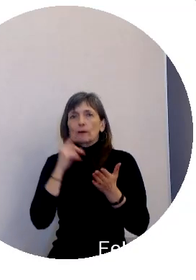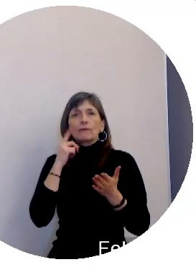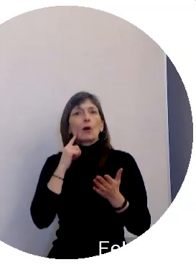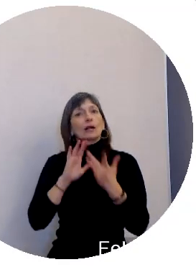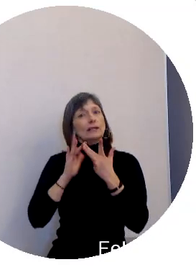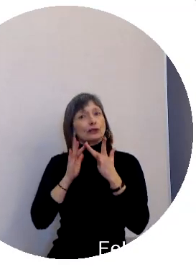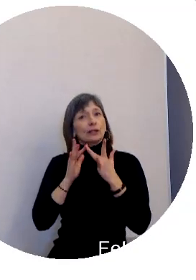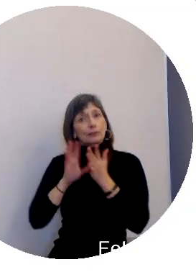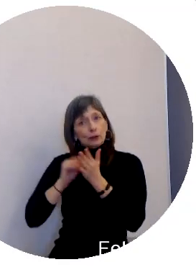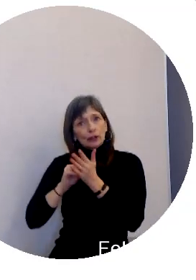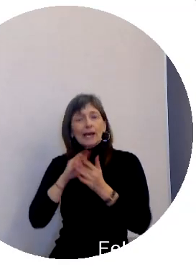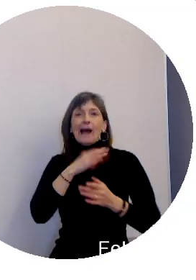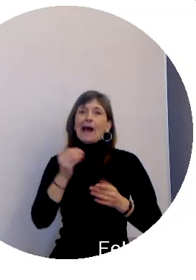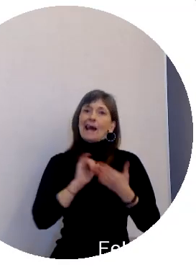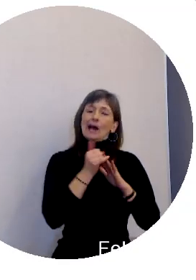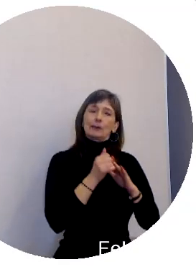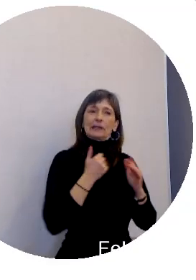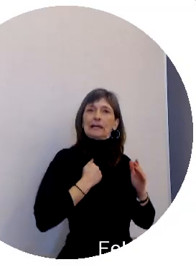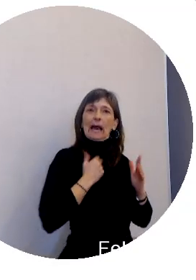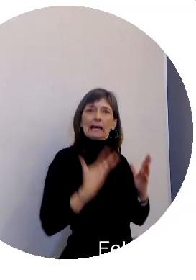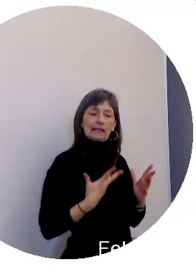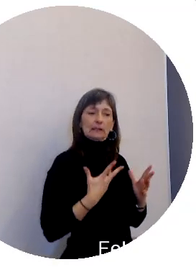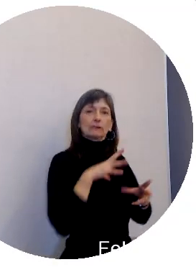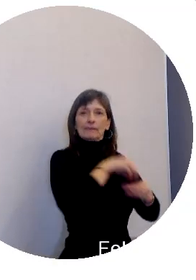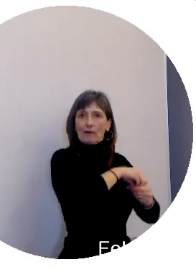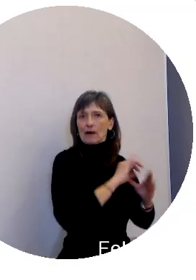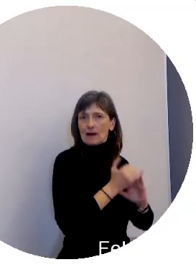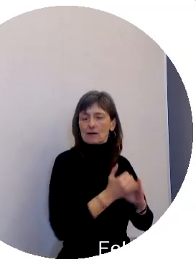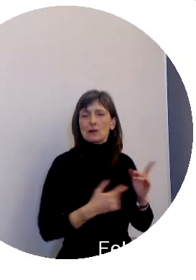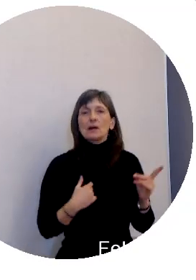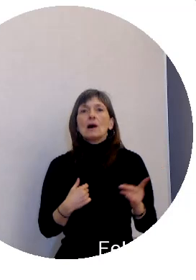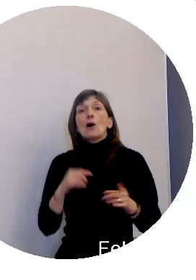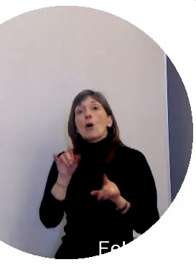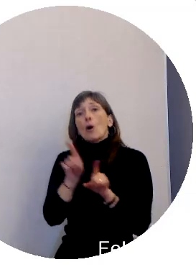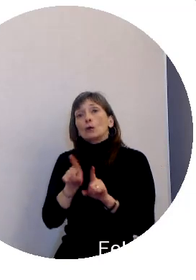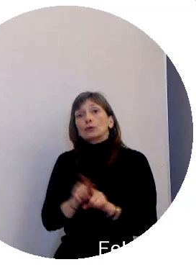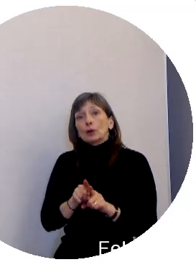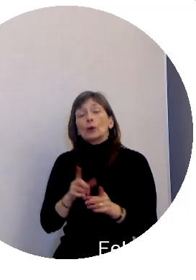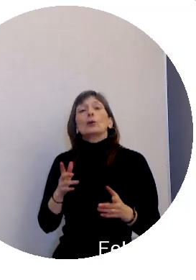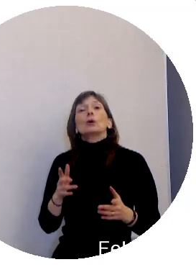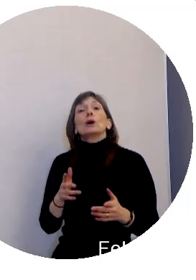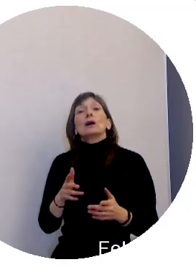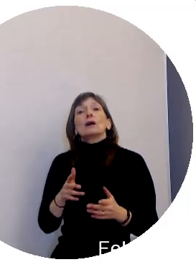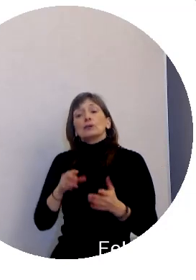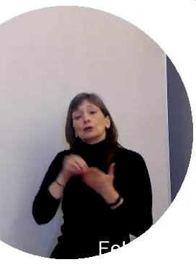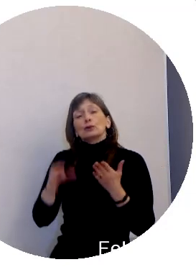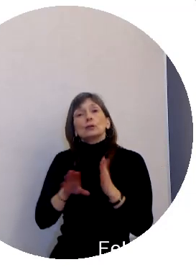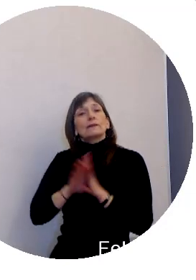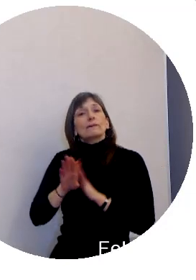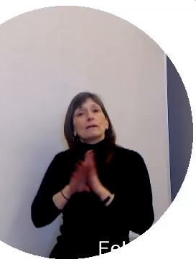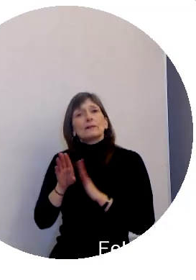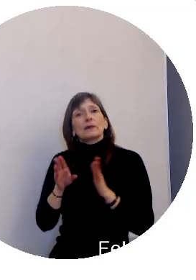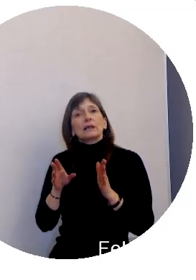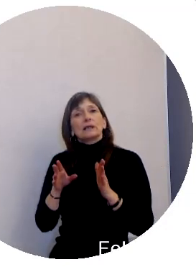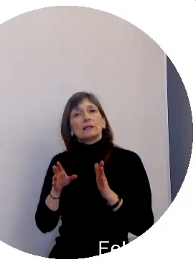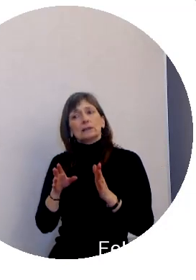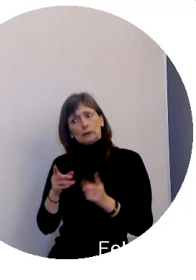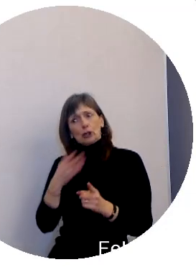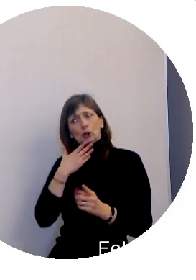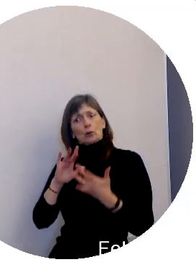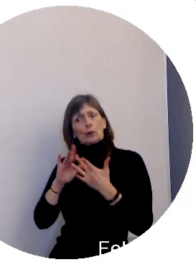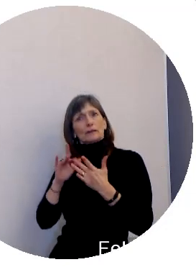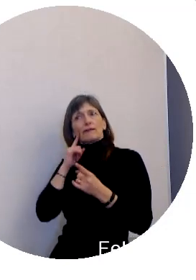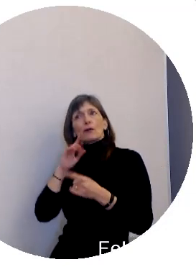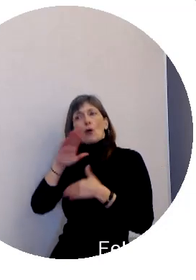digital literacy and citizenship. And our safe and inclusive school itinerants are also developing a pretty robust